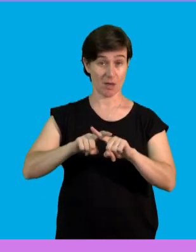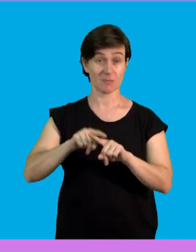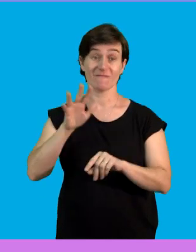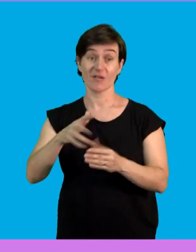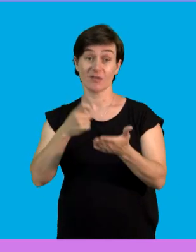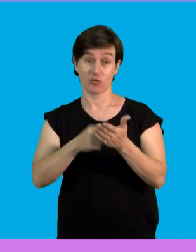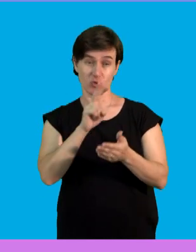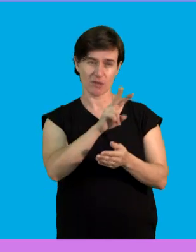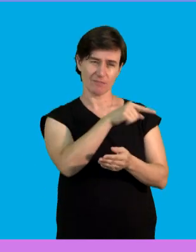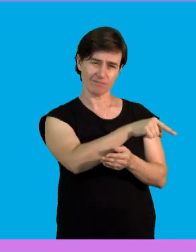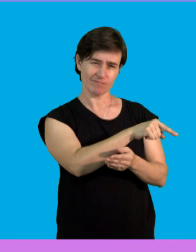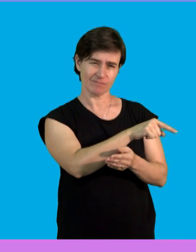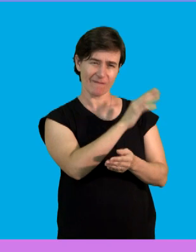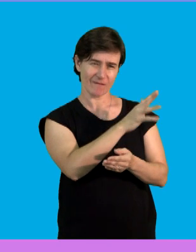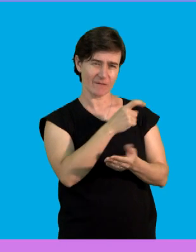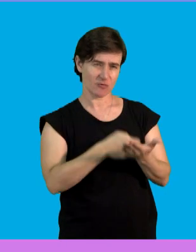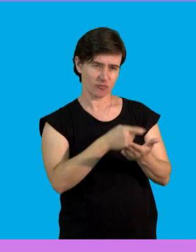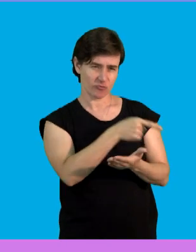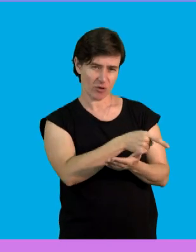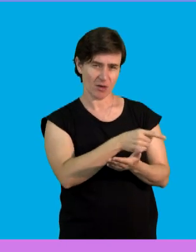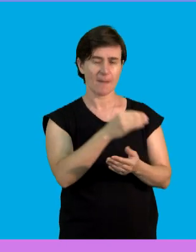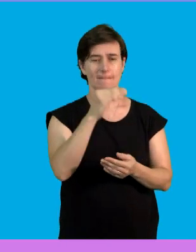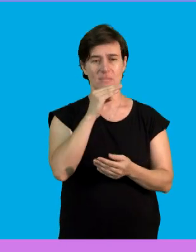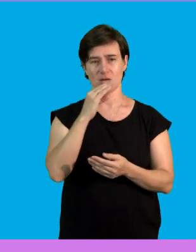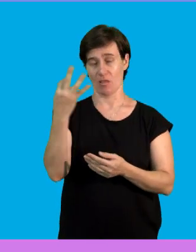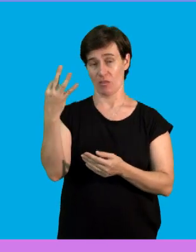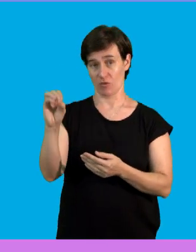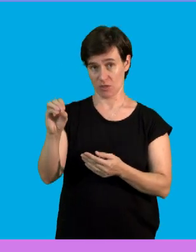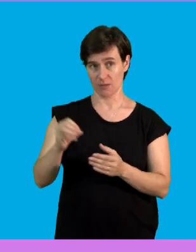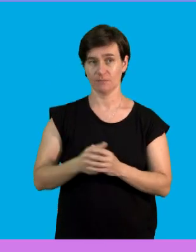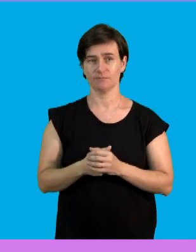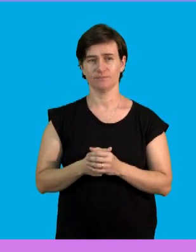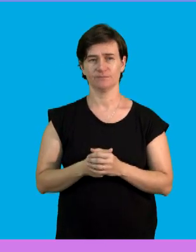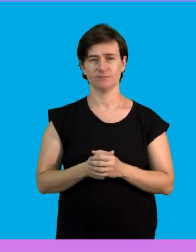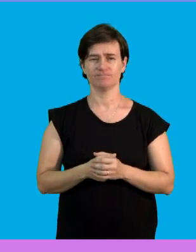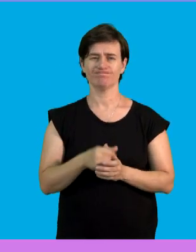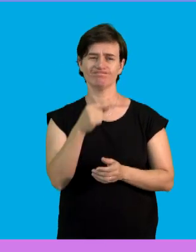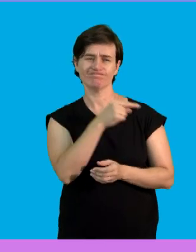then 30. He inquired twice